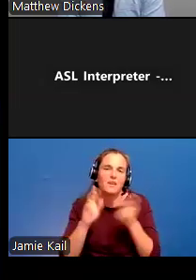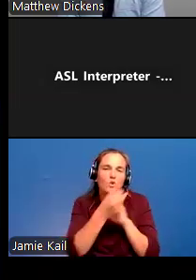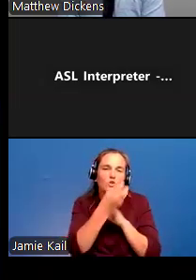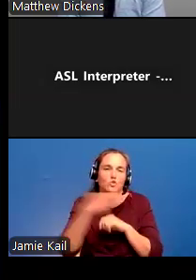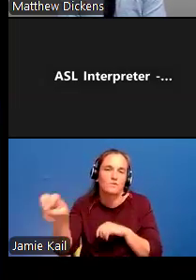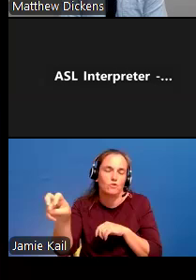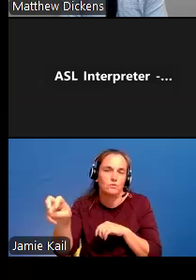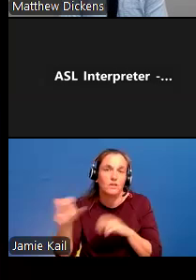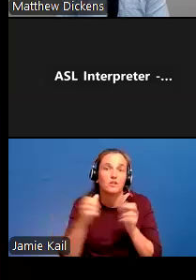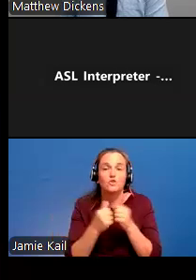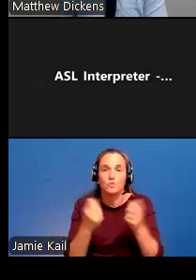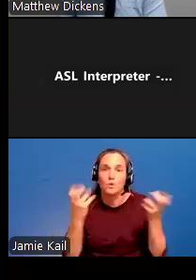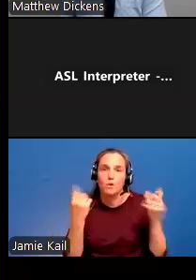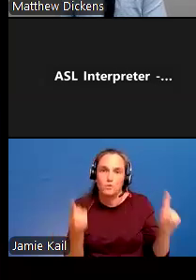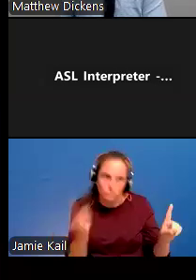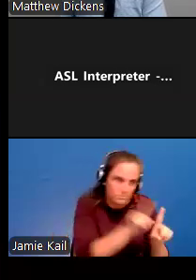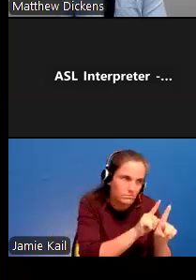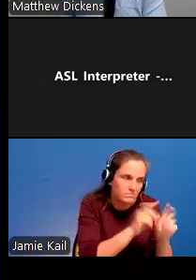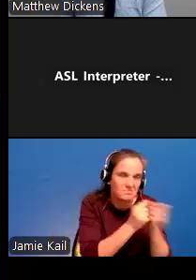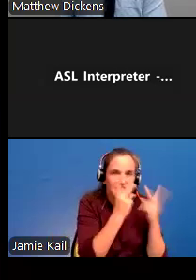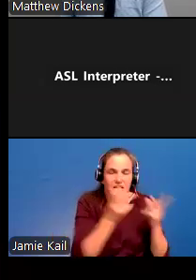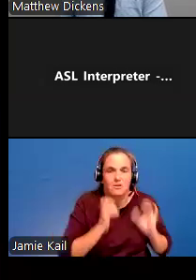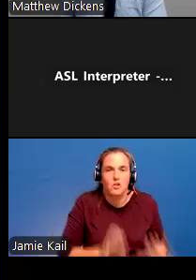to get out to see our clients as soon as possible.